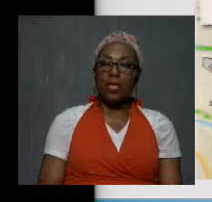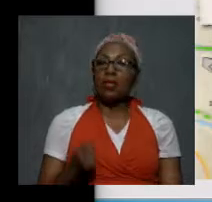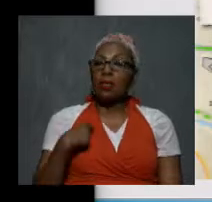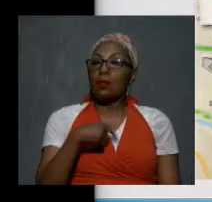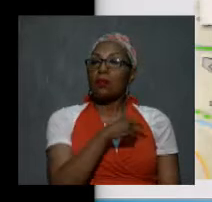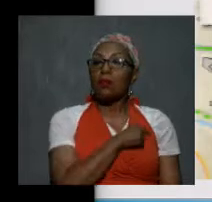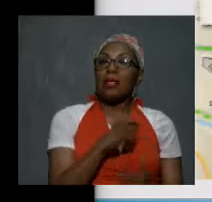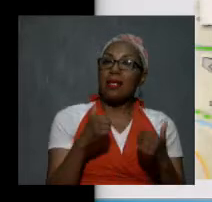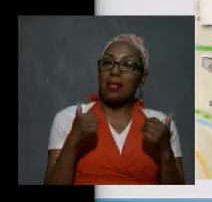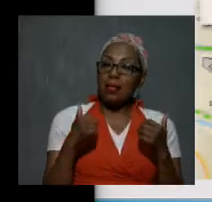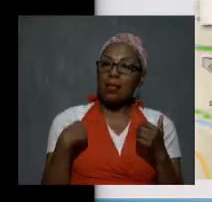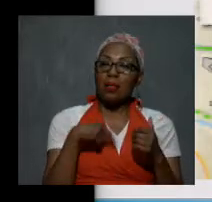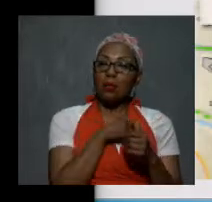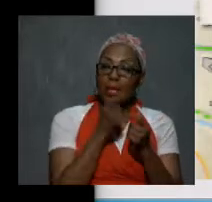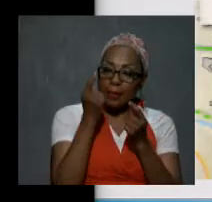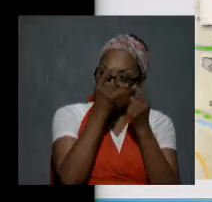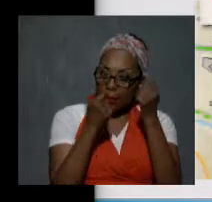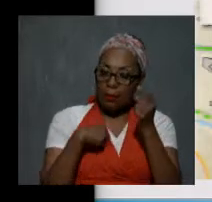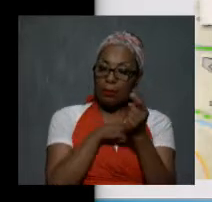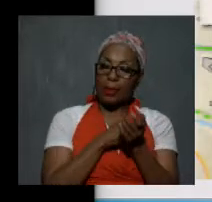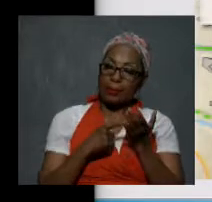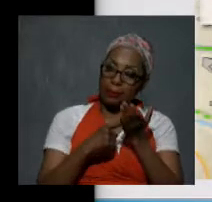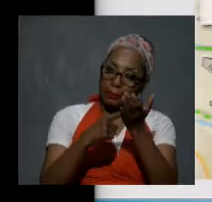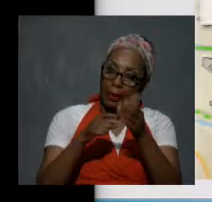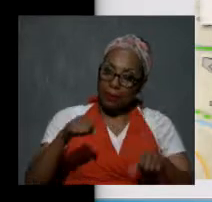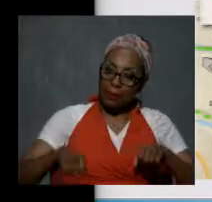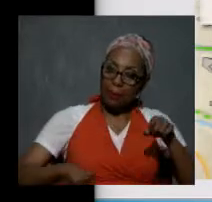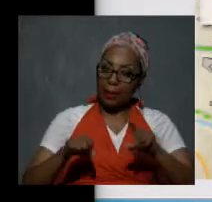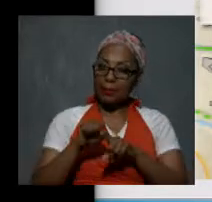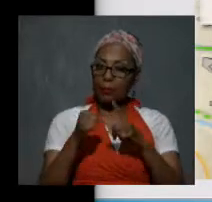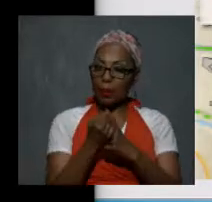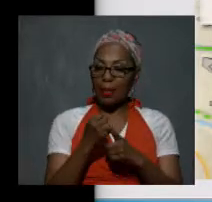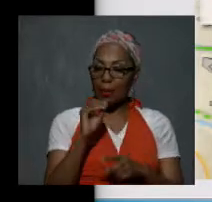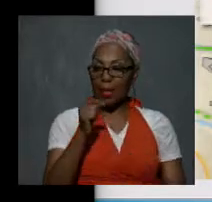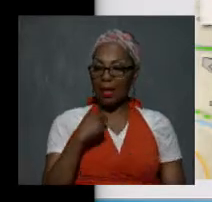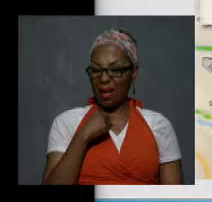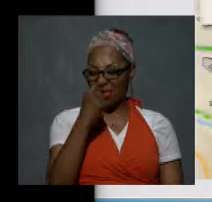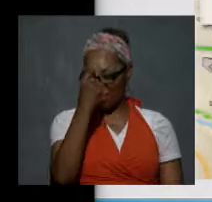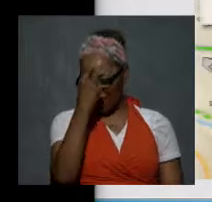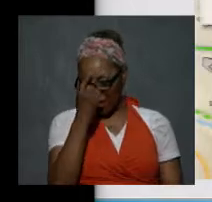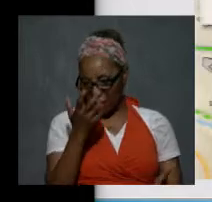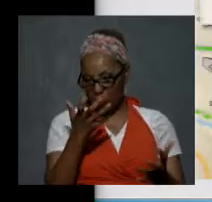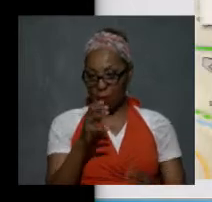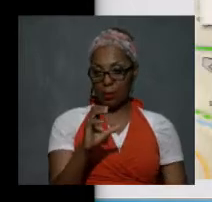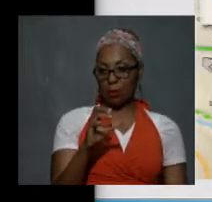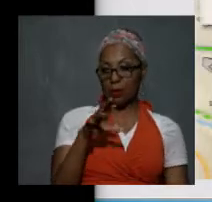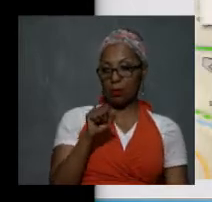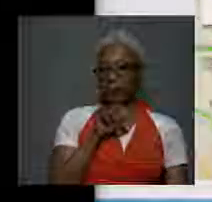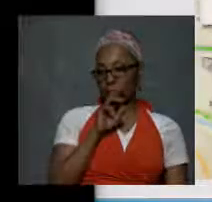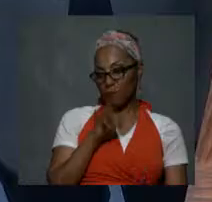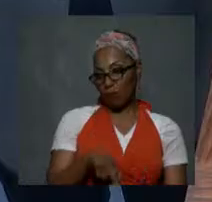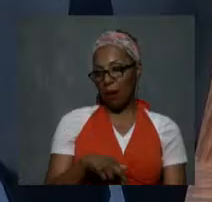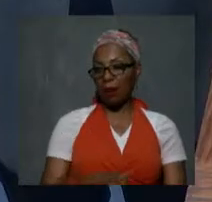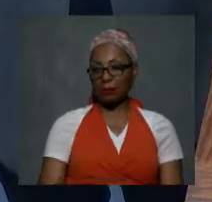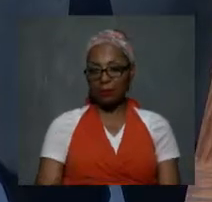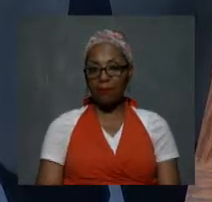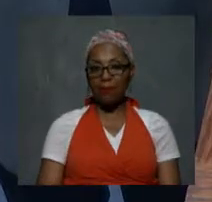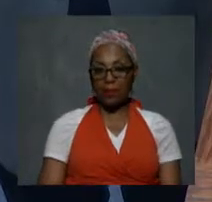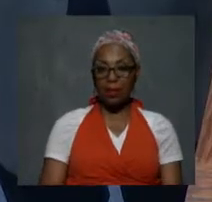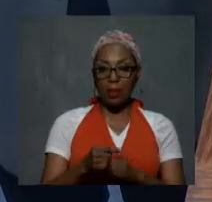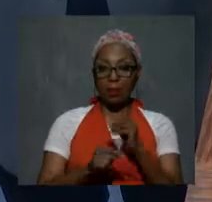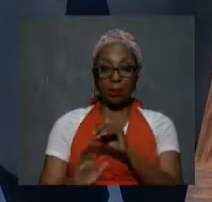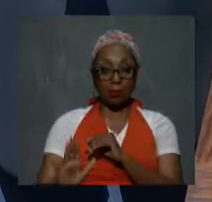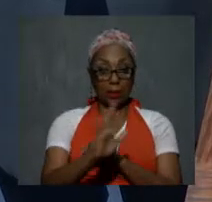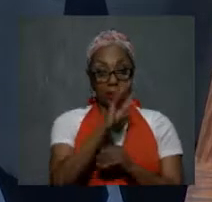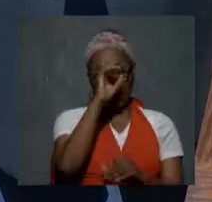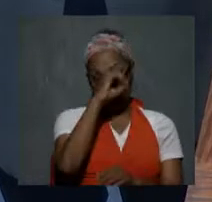We have thought and talked about the bike situation, and I think I'd like Chris to respond a little bit about their